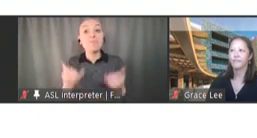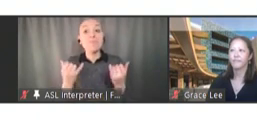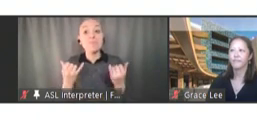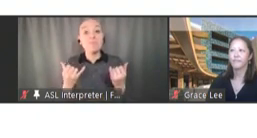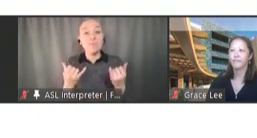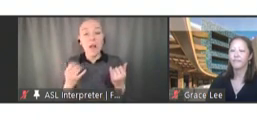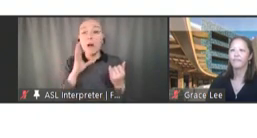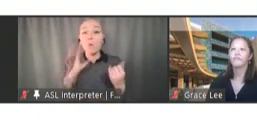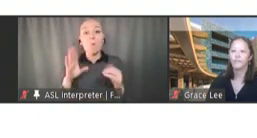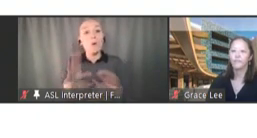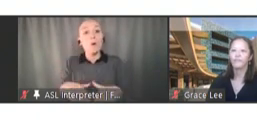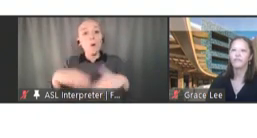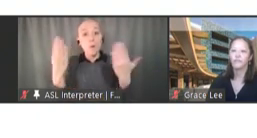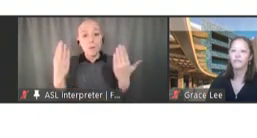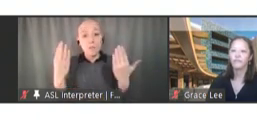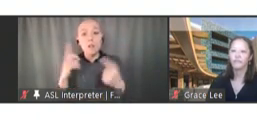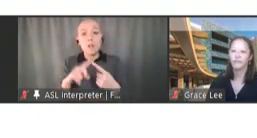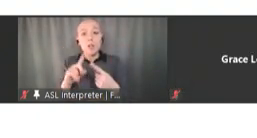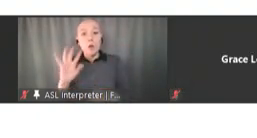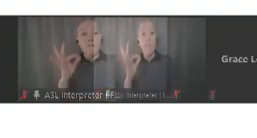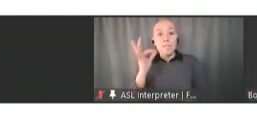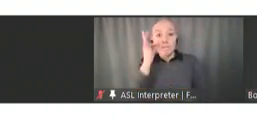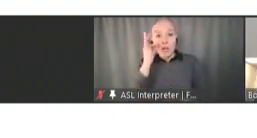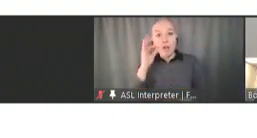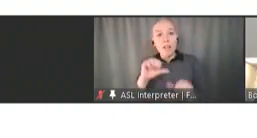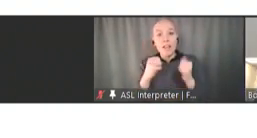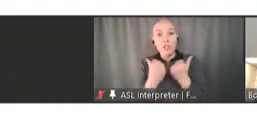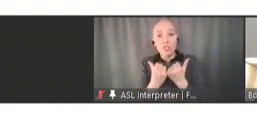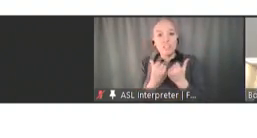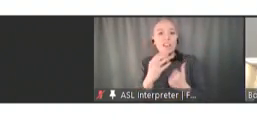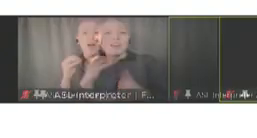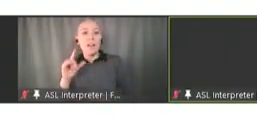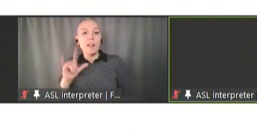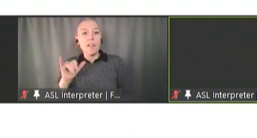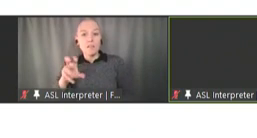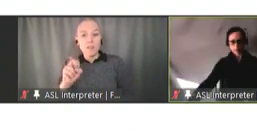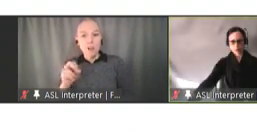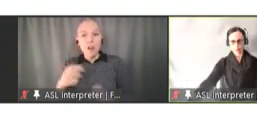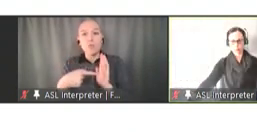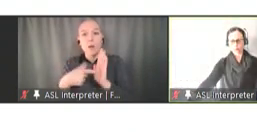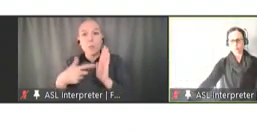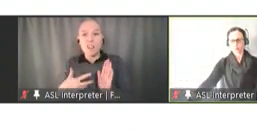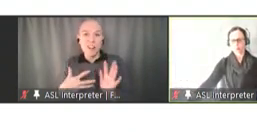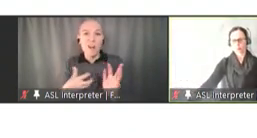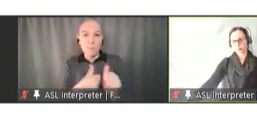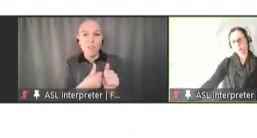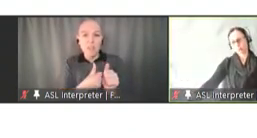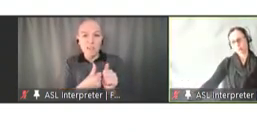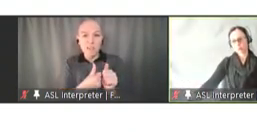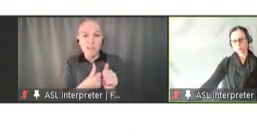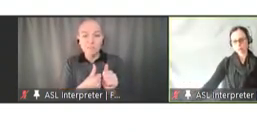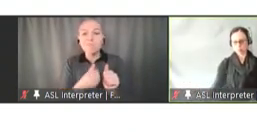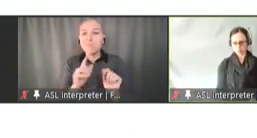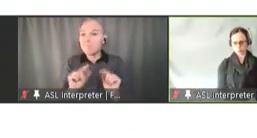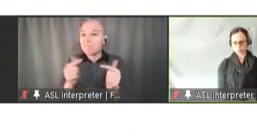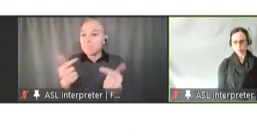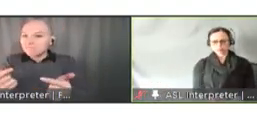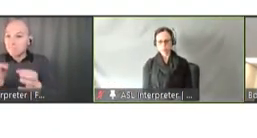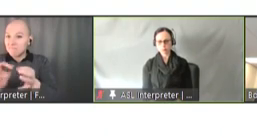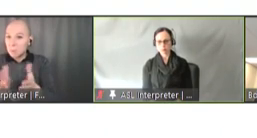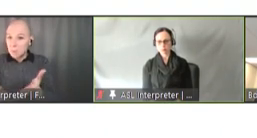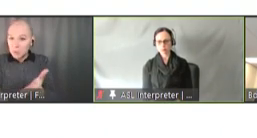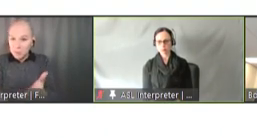our federal agency and liaison representative updates. We're going to start with our liaison member